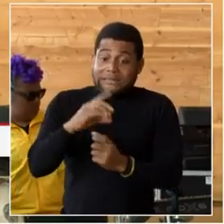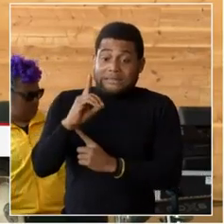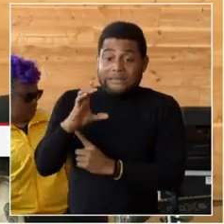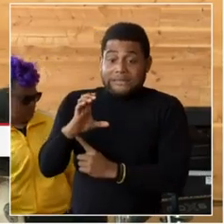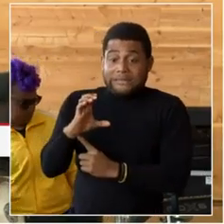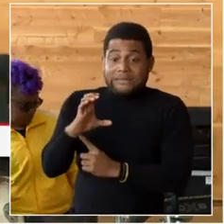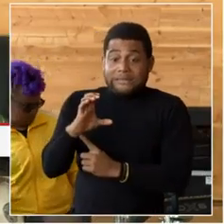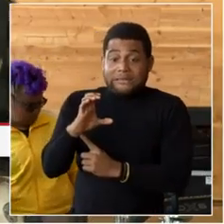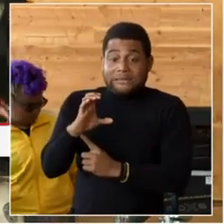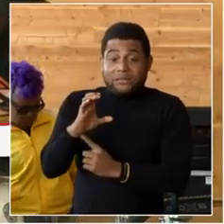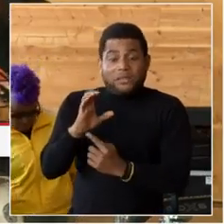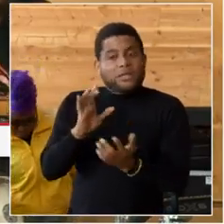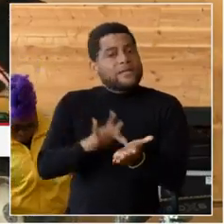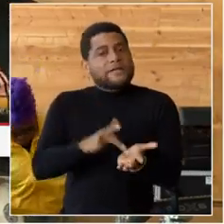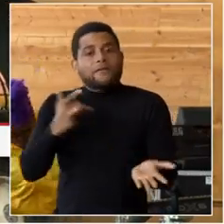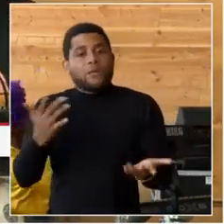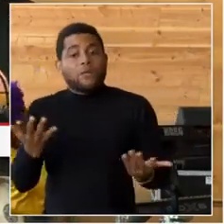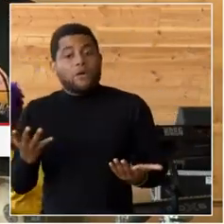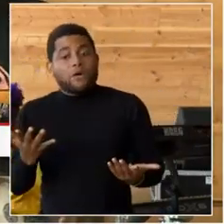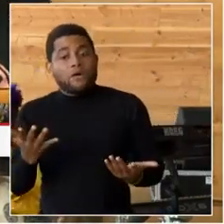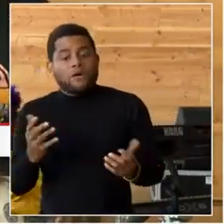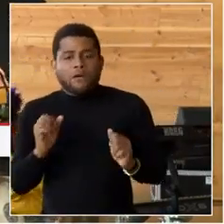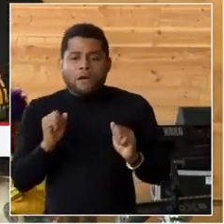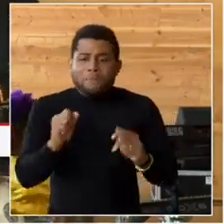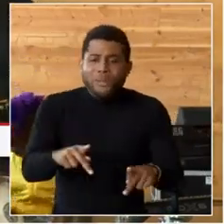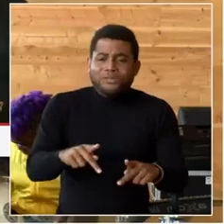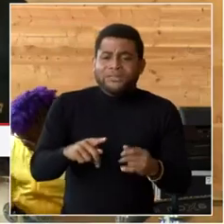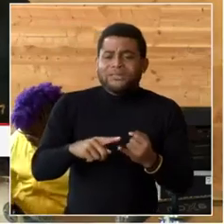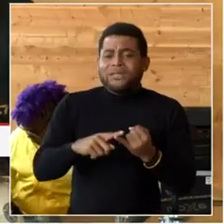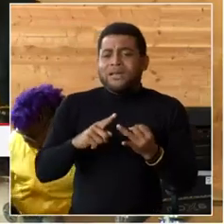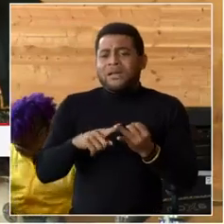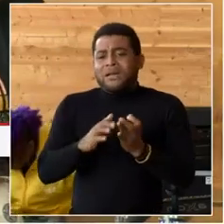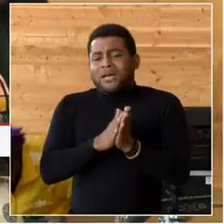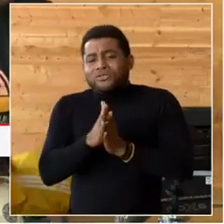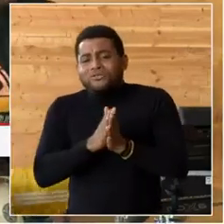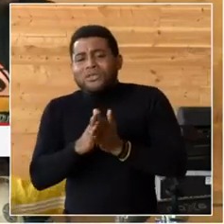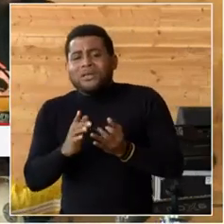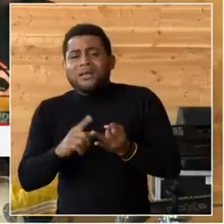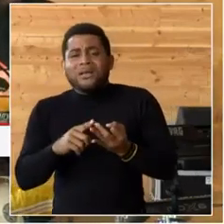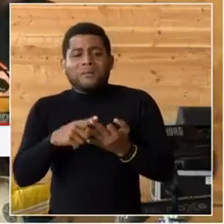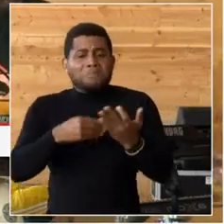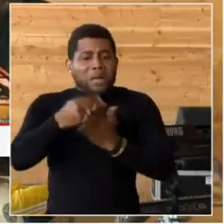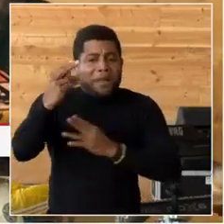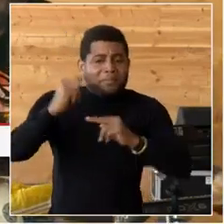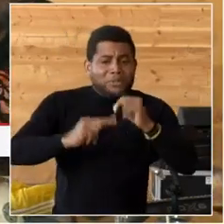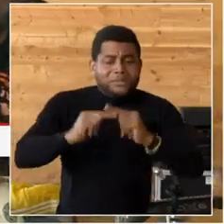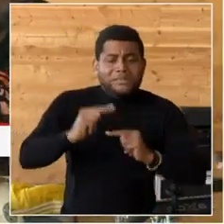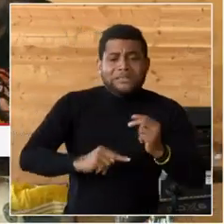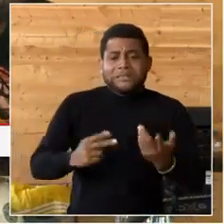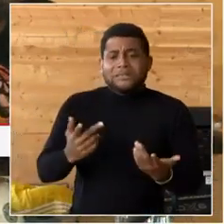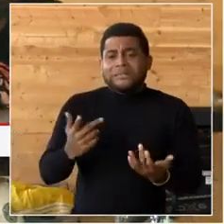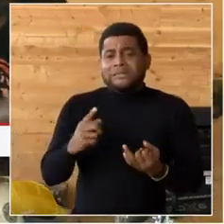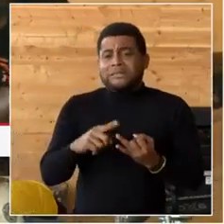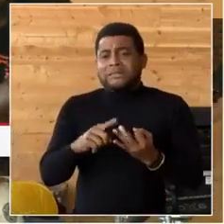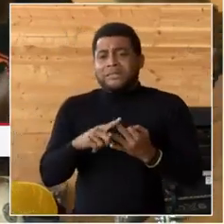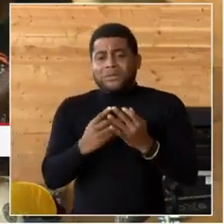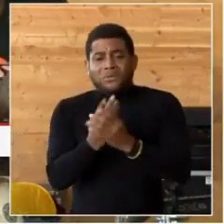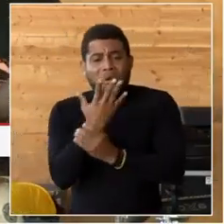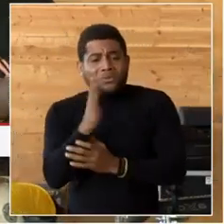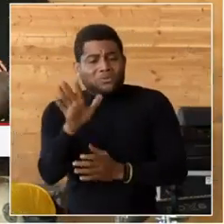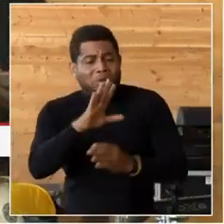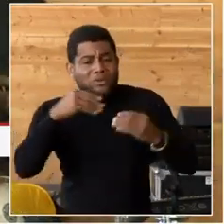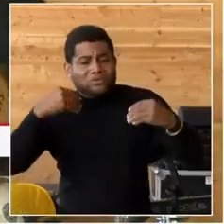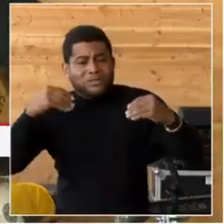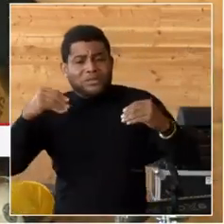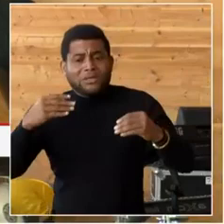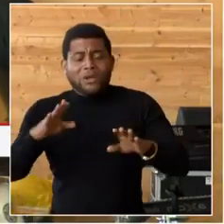take advantage of opportunities, incentives, buying buildings, growing their retails,